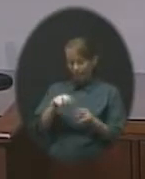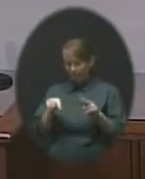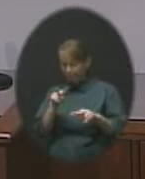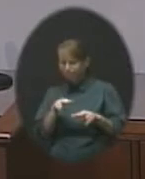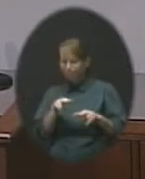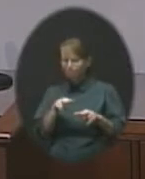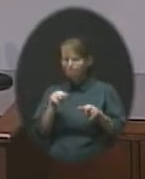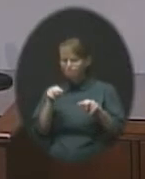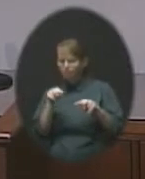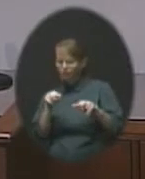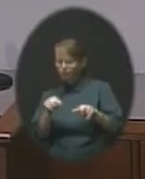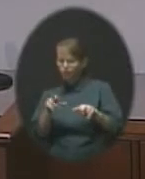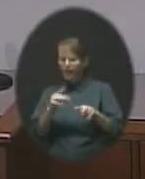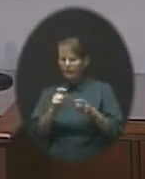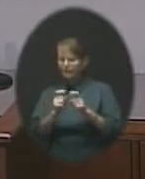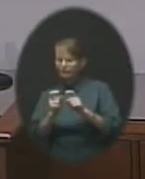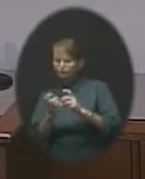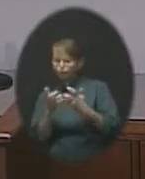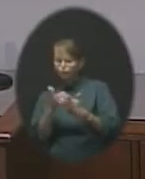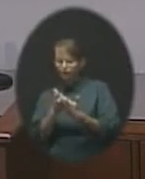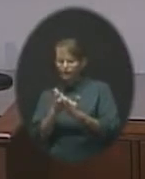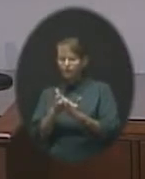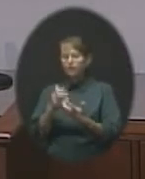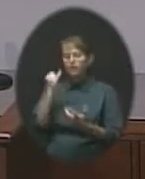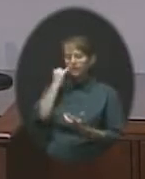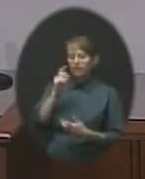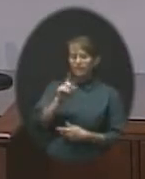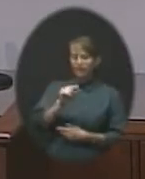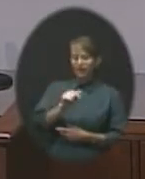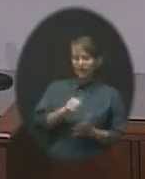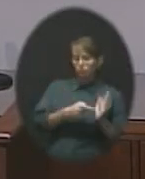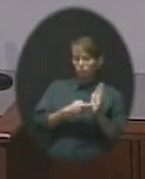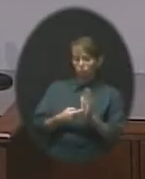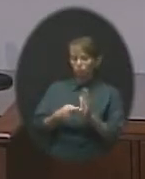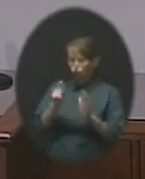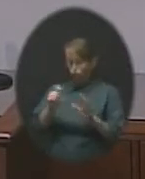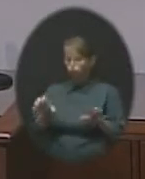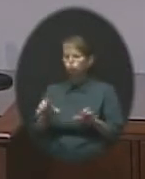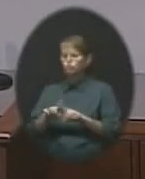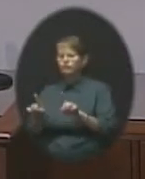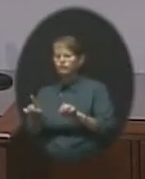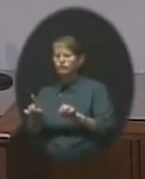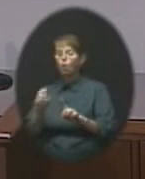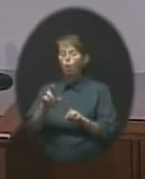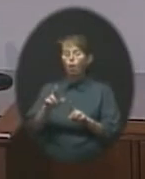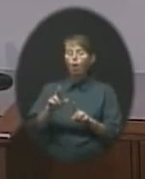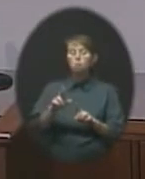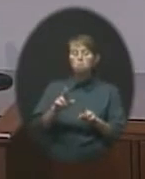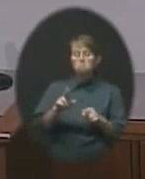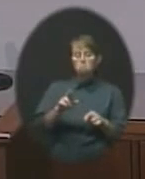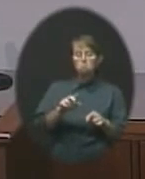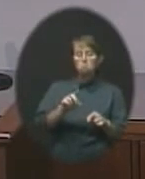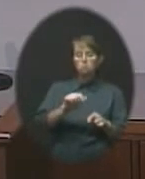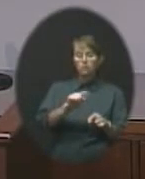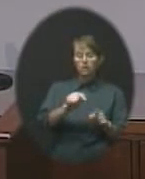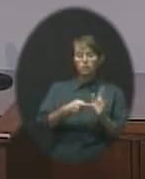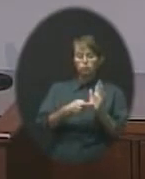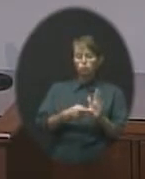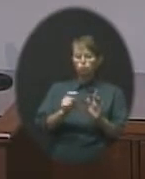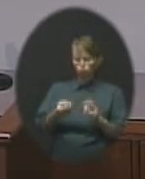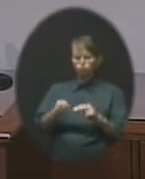adjust if that data tells us we need to do something different, or if that data tells us we need to continue to build on something that's already in